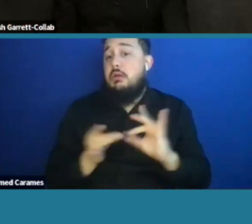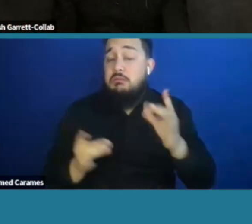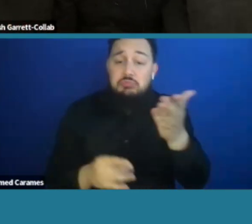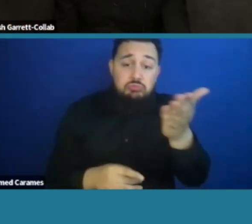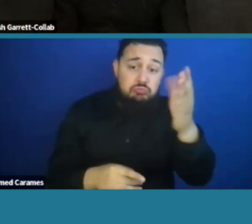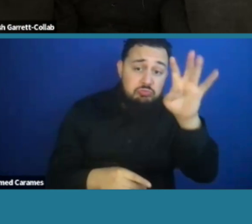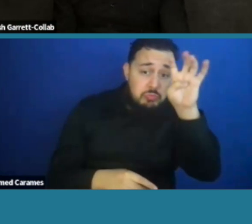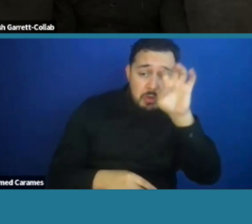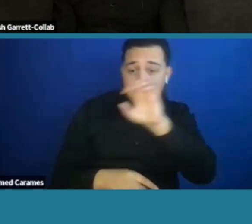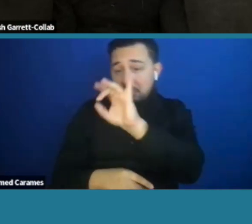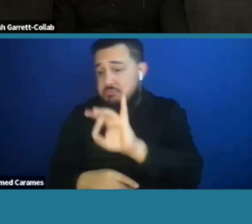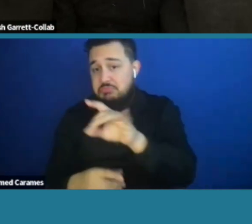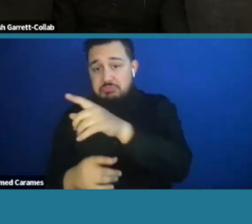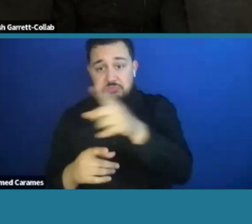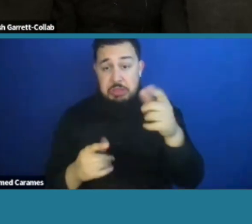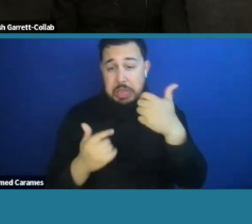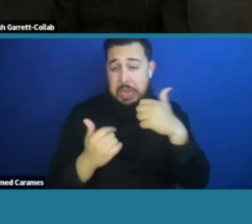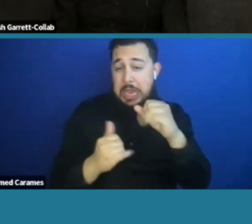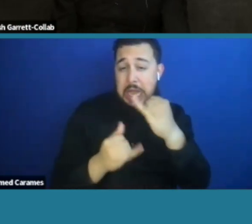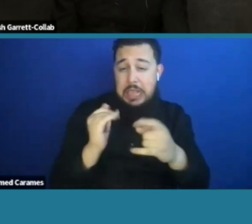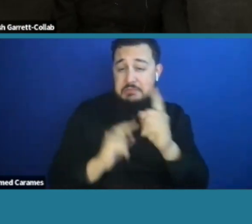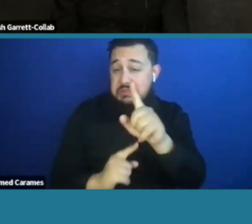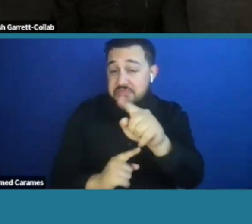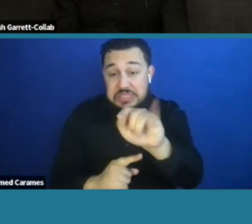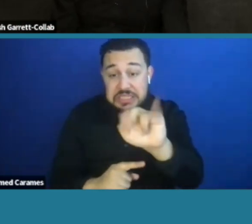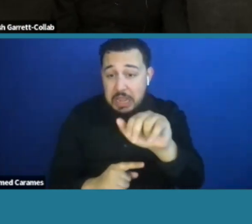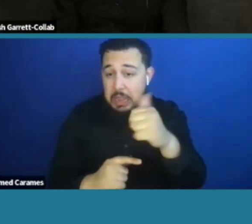in the audience has any questions for us.